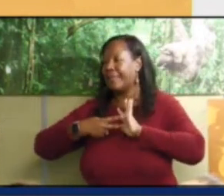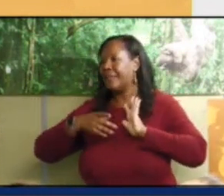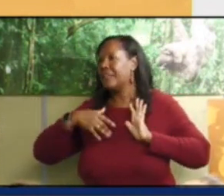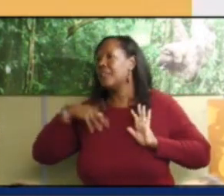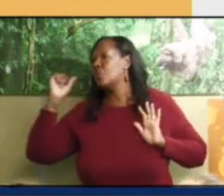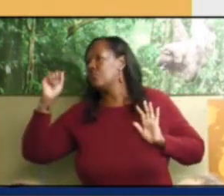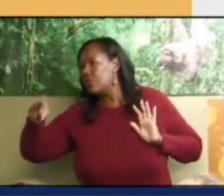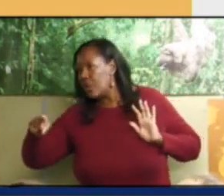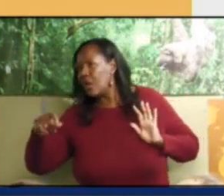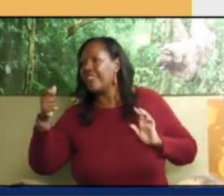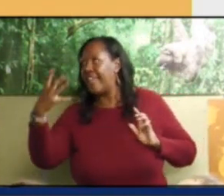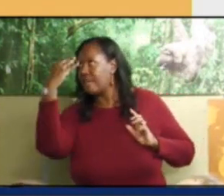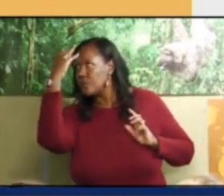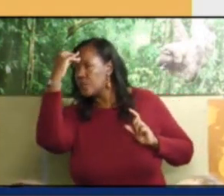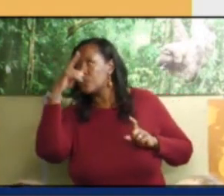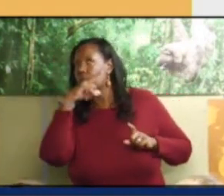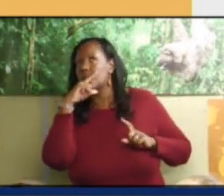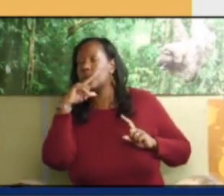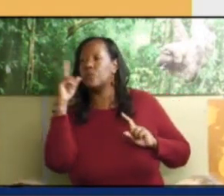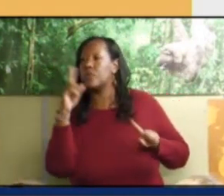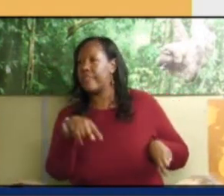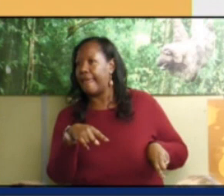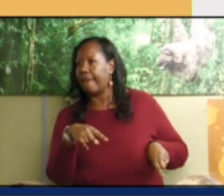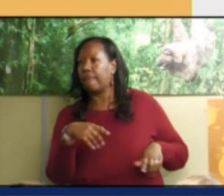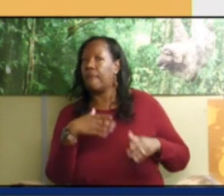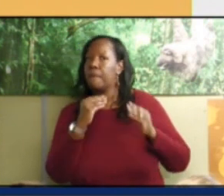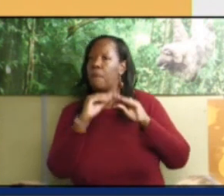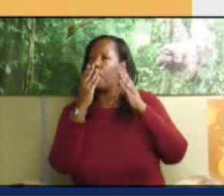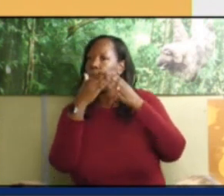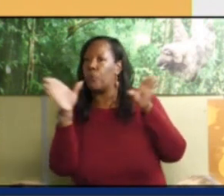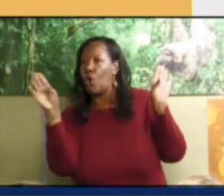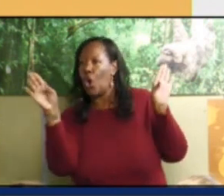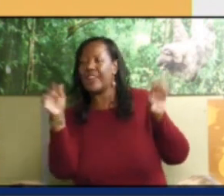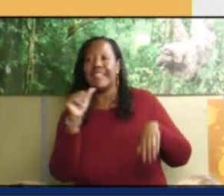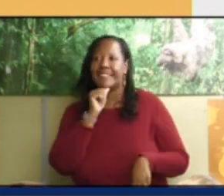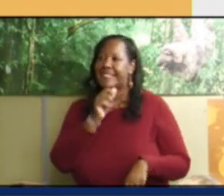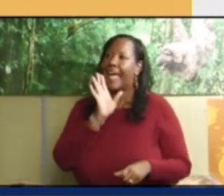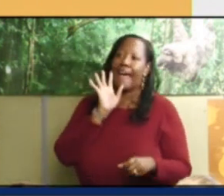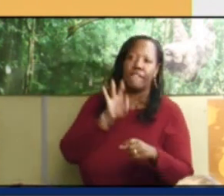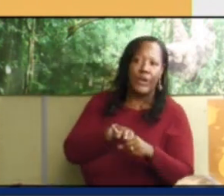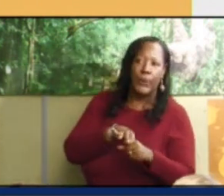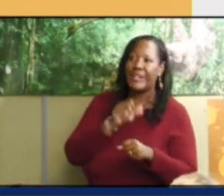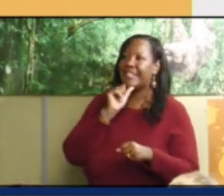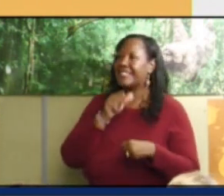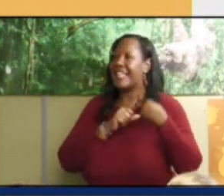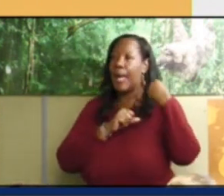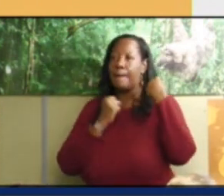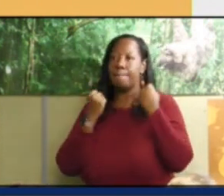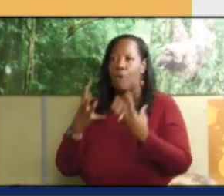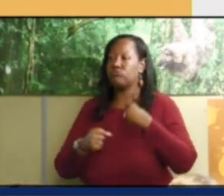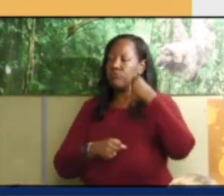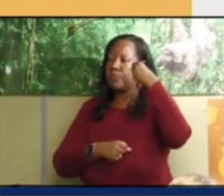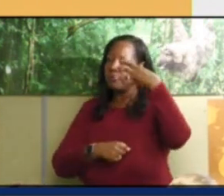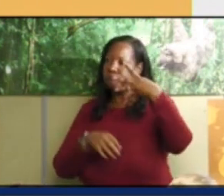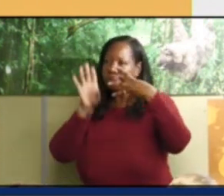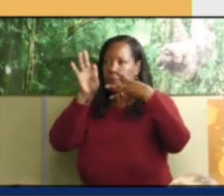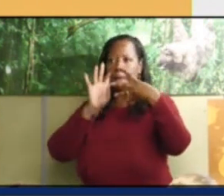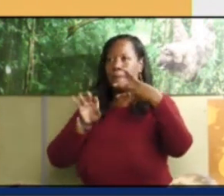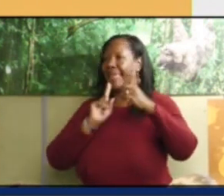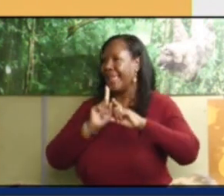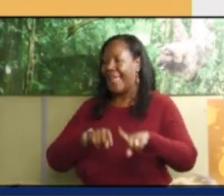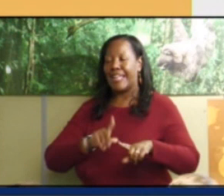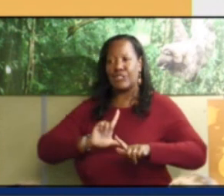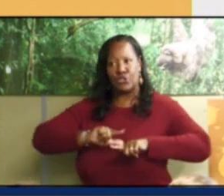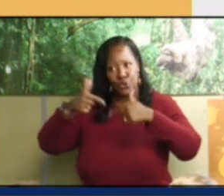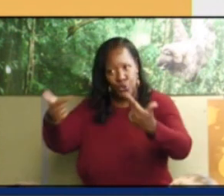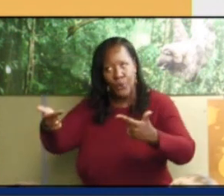that are broader, so less kind of you're not voting or picking your answer, but this is kind of just to get people